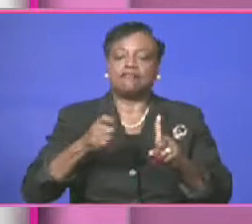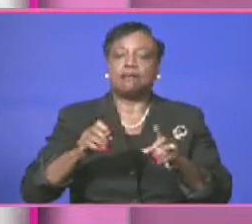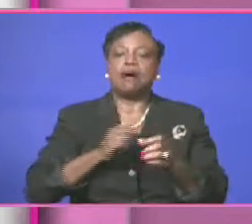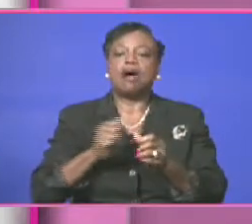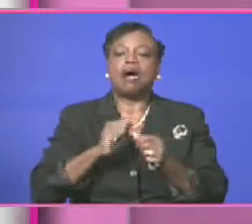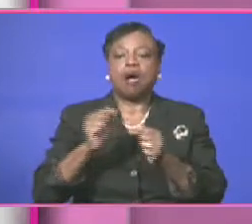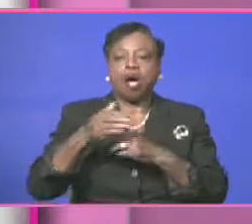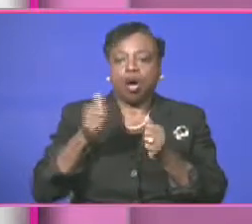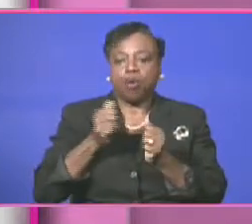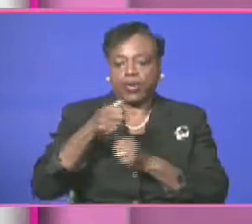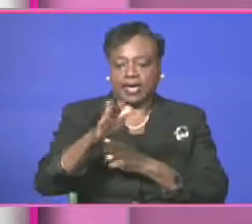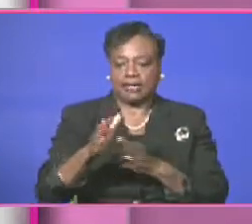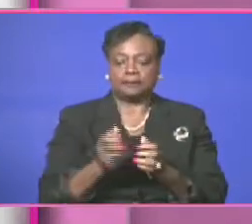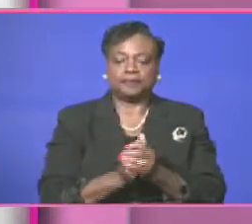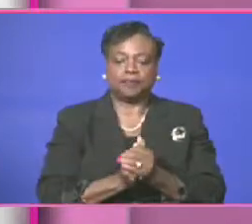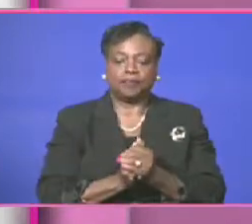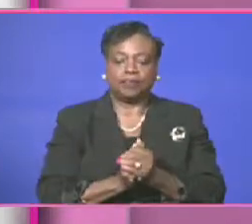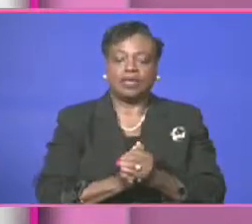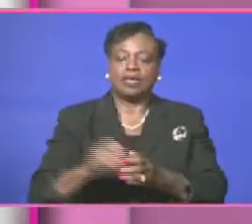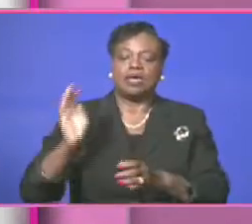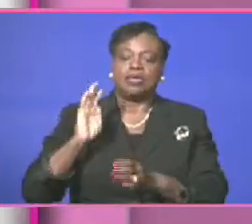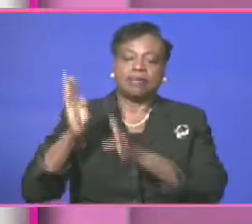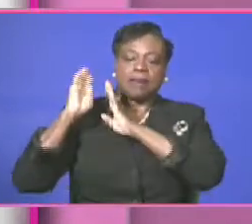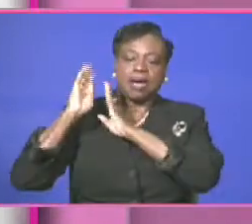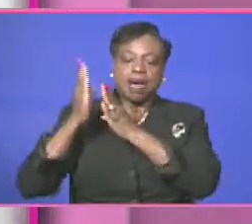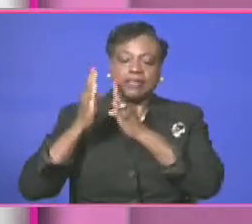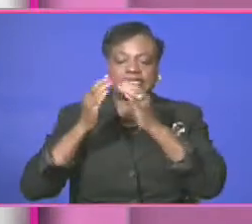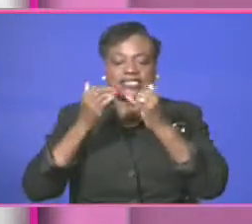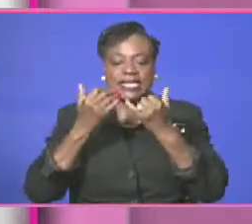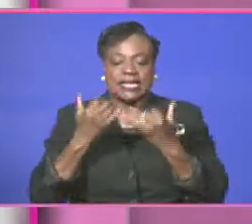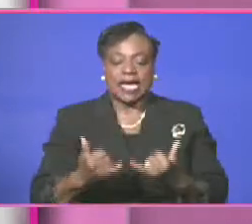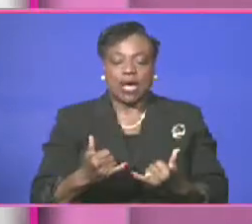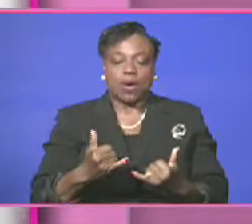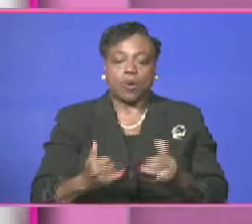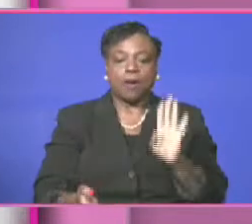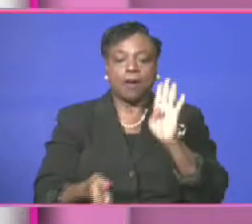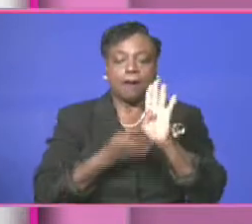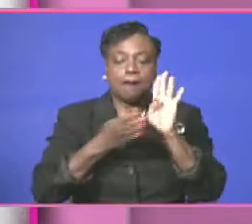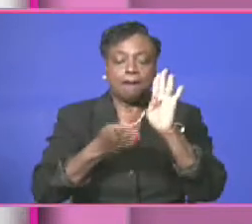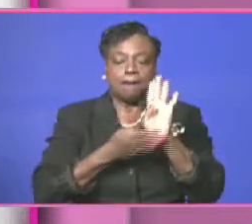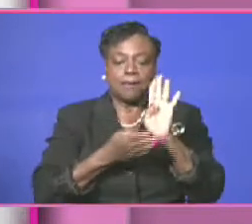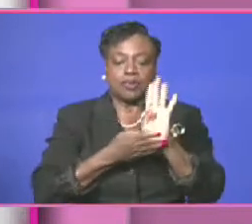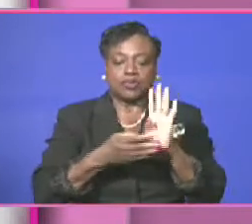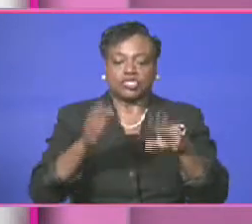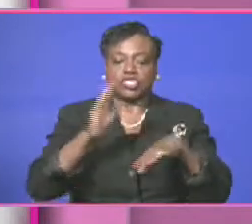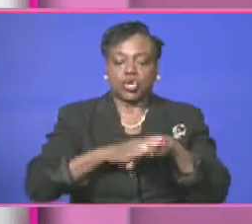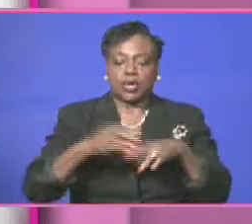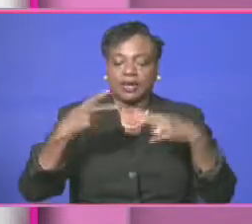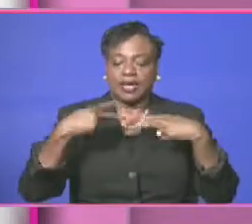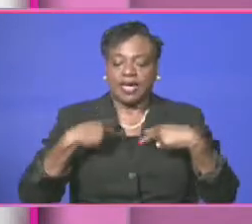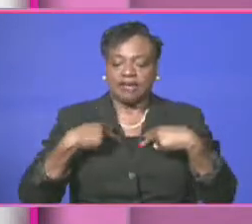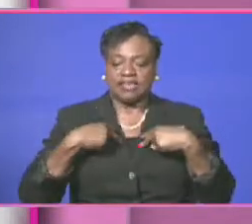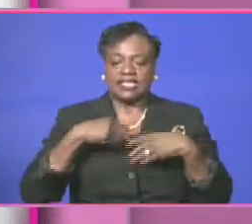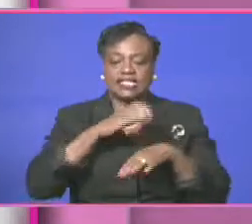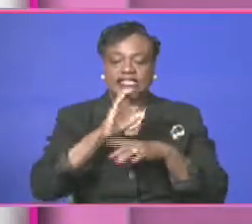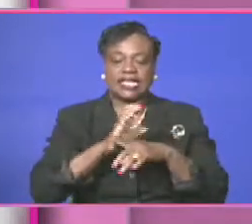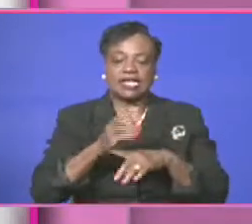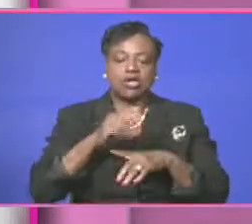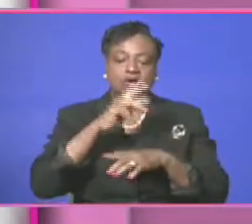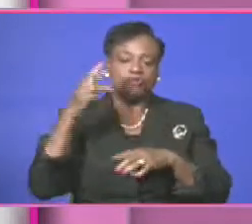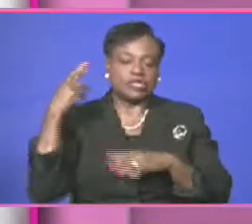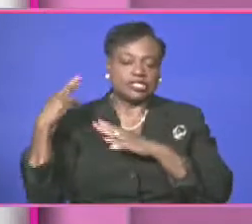Now the news from our number one industry, the Bahamas can now boast of having 7 resorts on the Conde, Nast Traveler Top Resorts in the